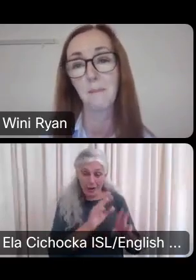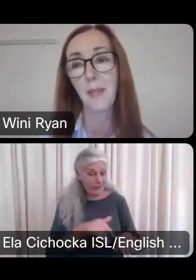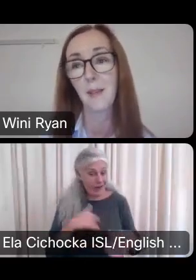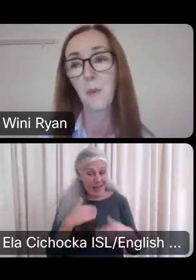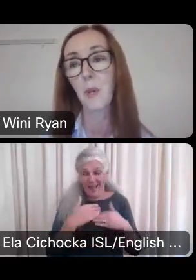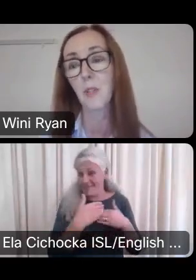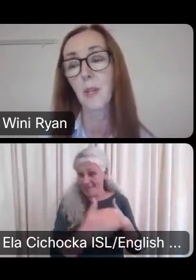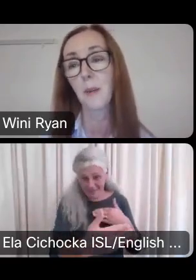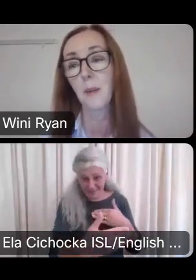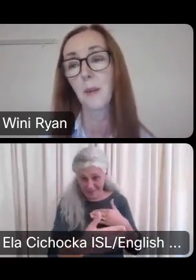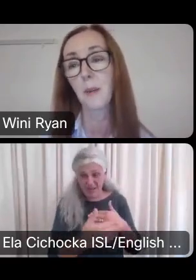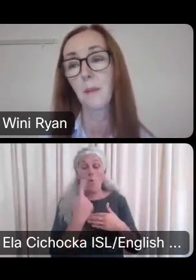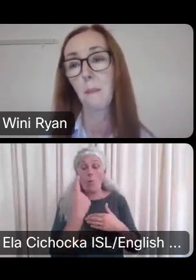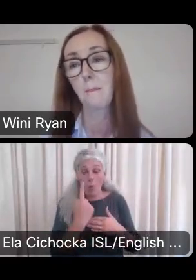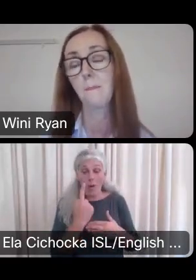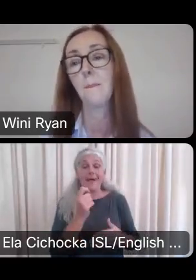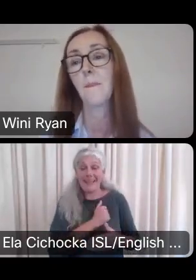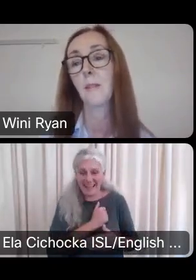time, one at a time.